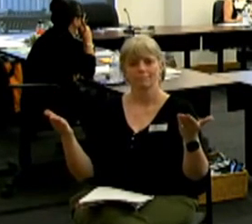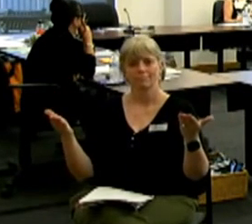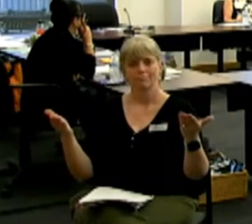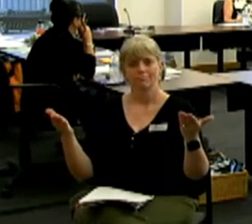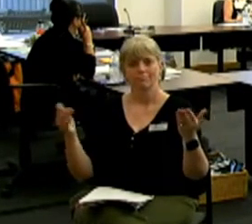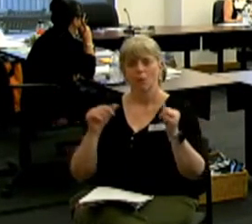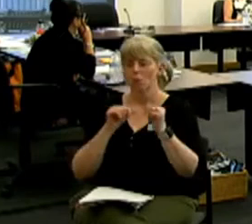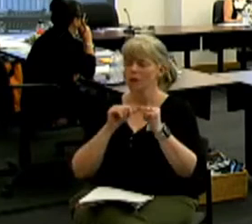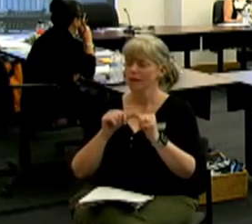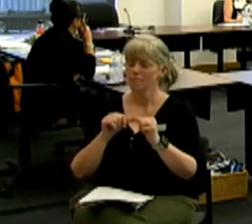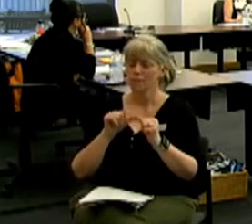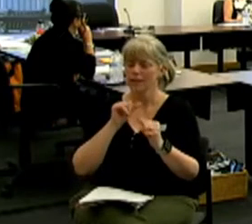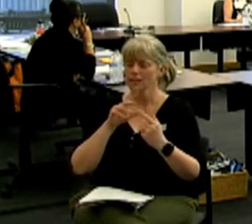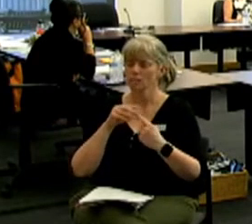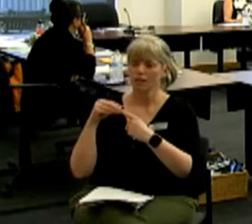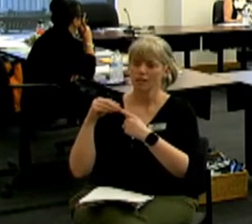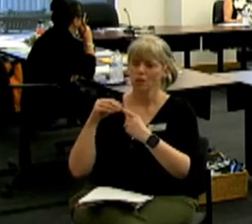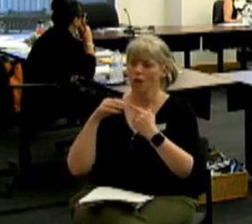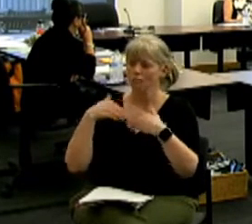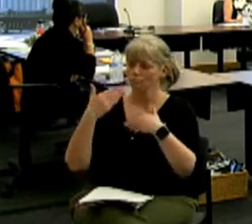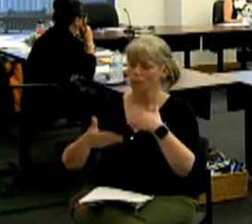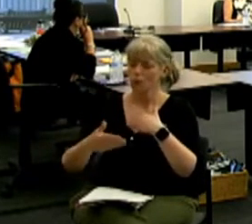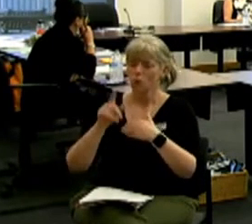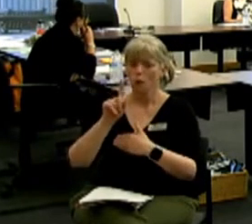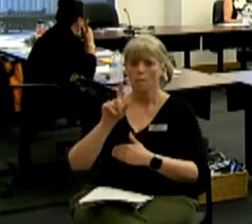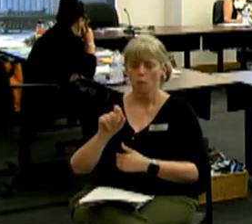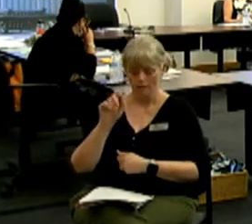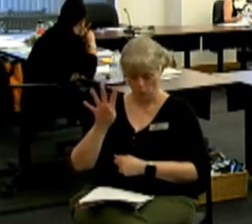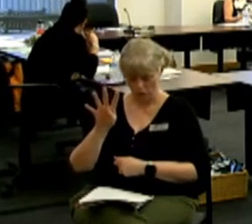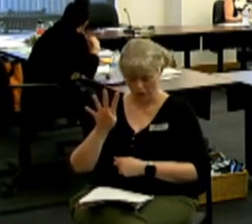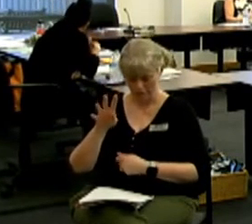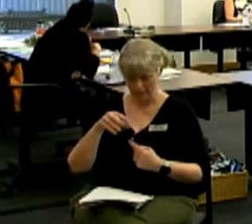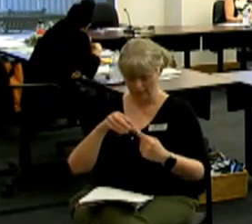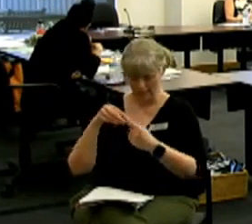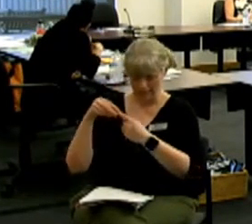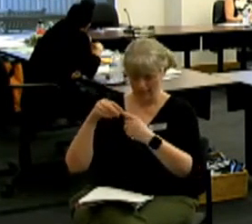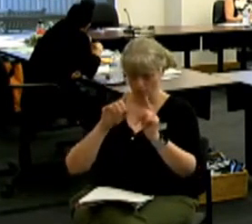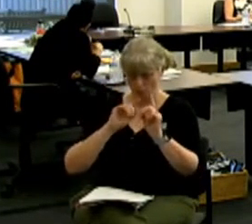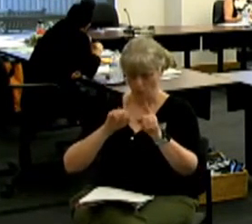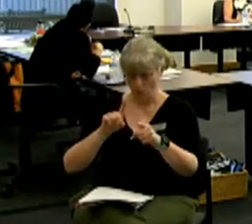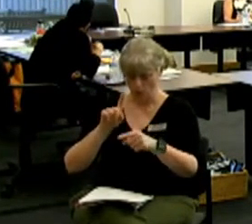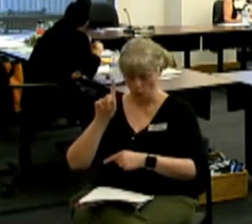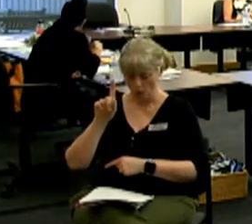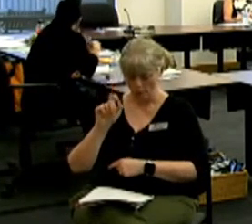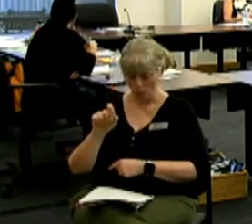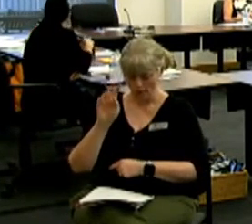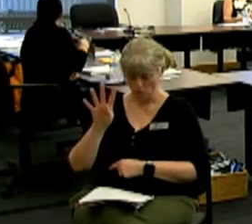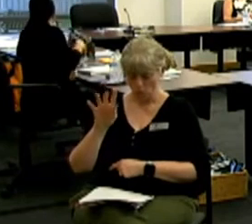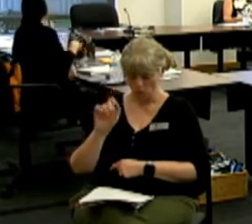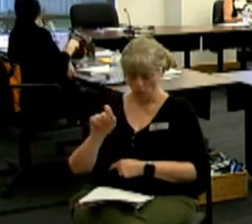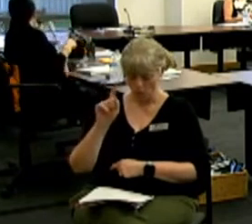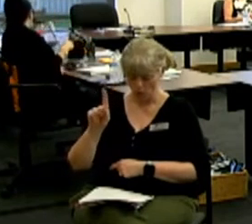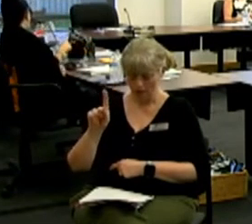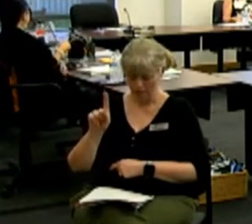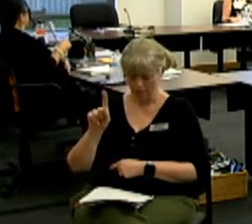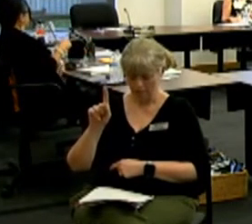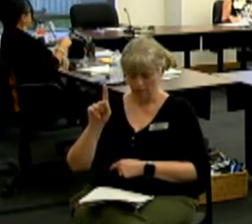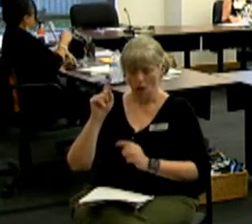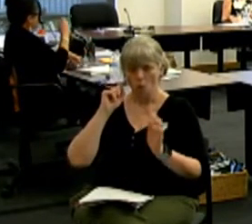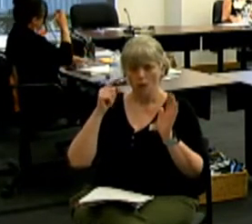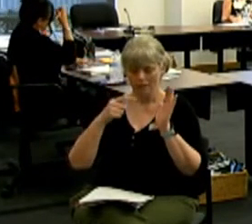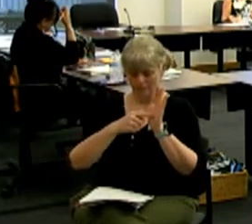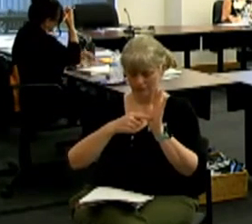we'll just keep being special and go to 1.4, selected reports, 1.4.1. Recognition